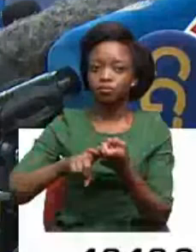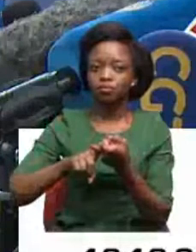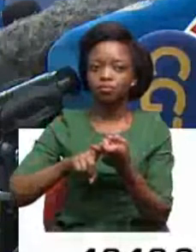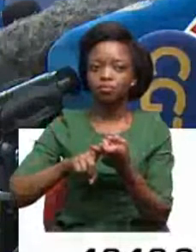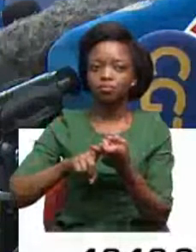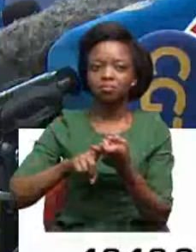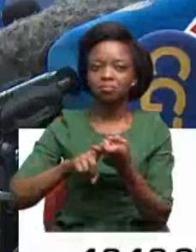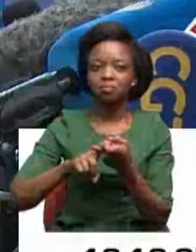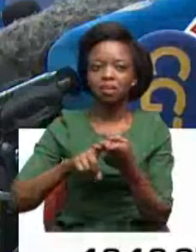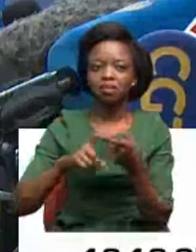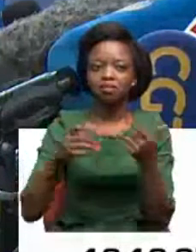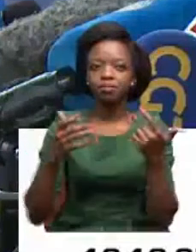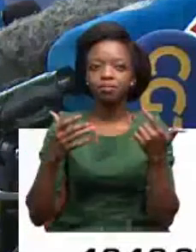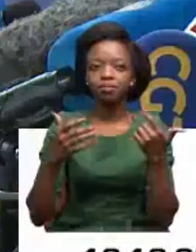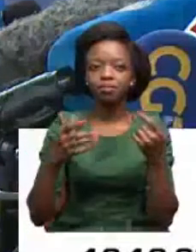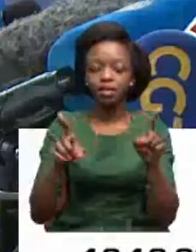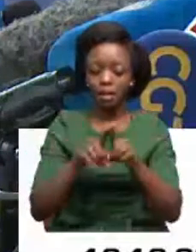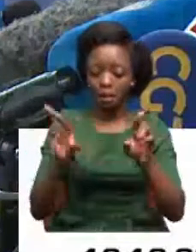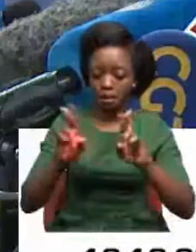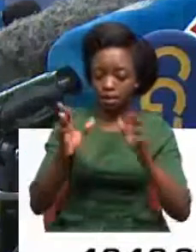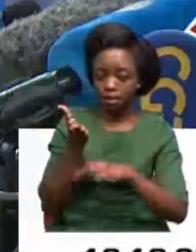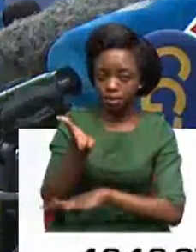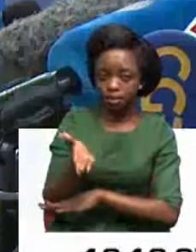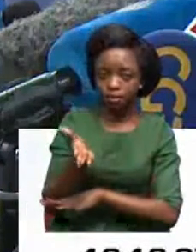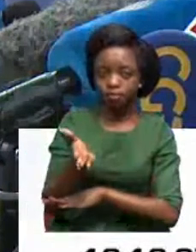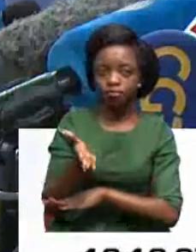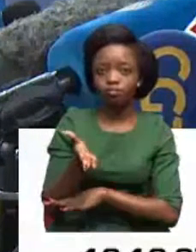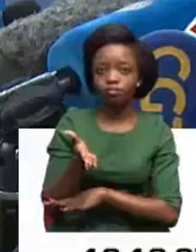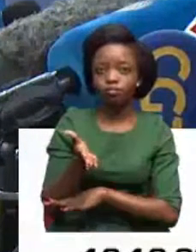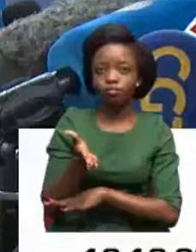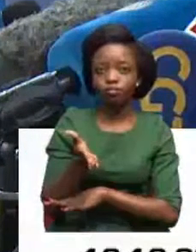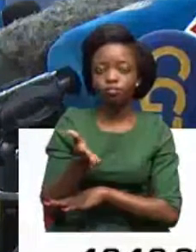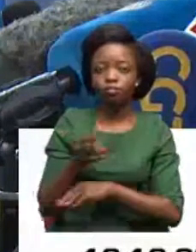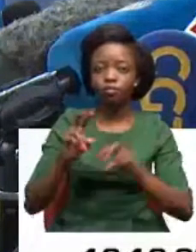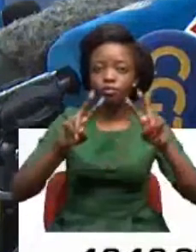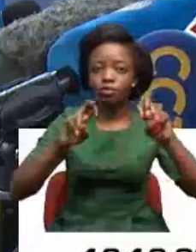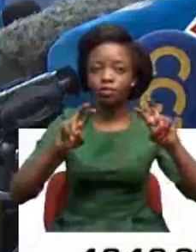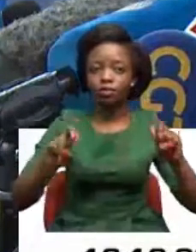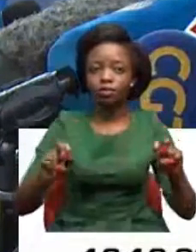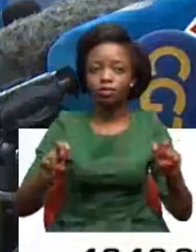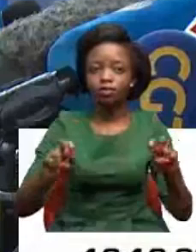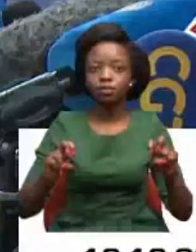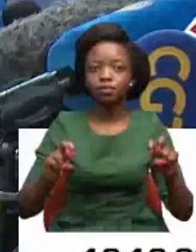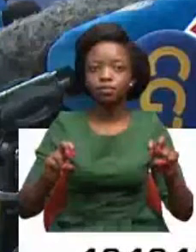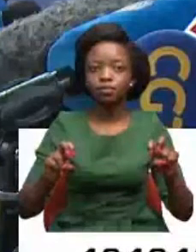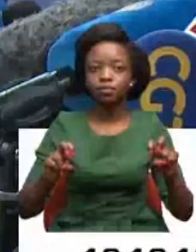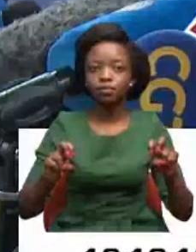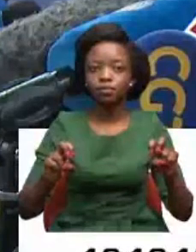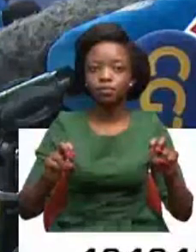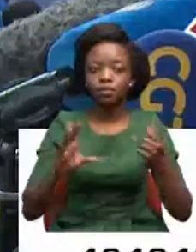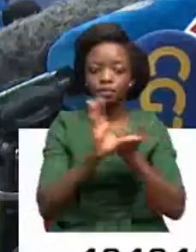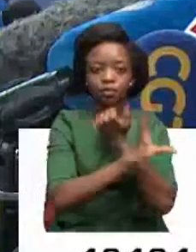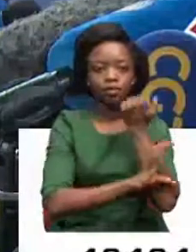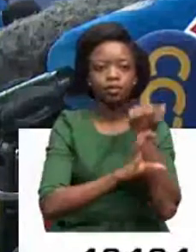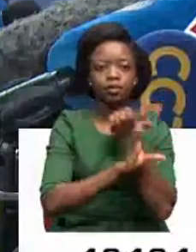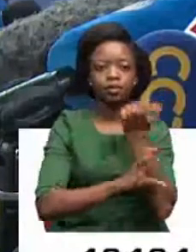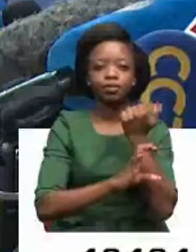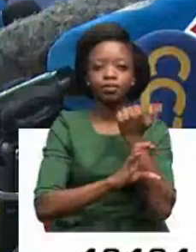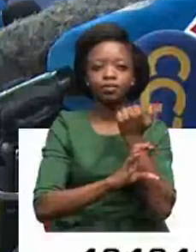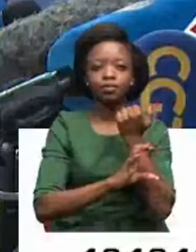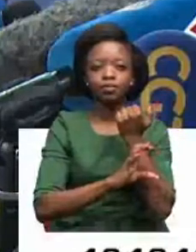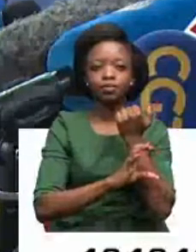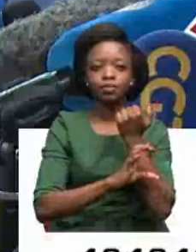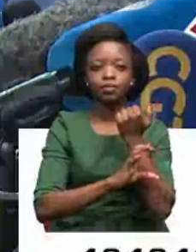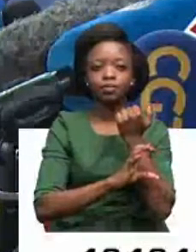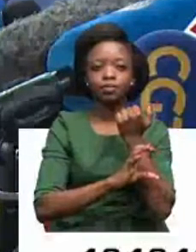response teams are on standby to investigate any alert anywhere in the country. In